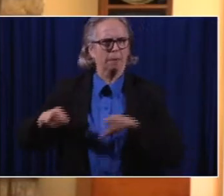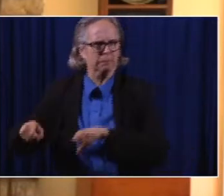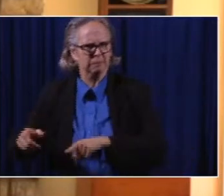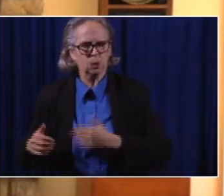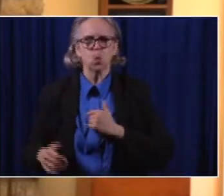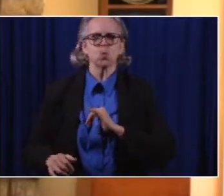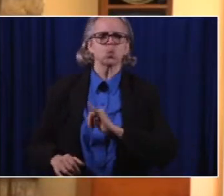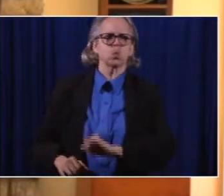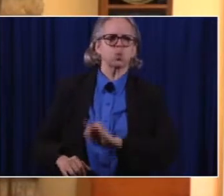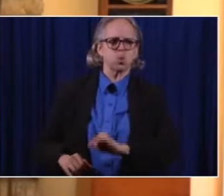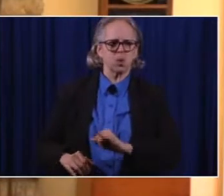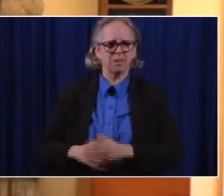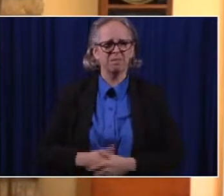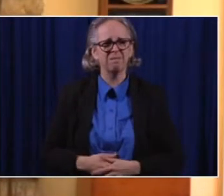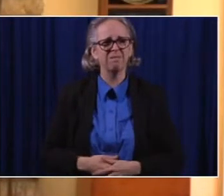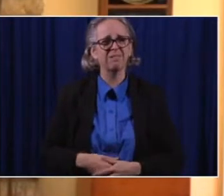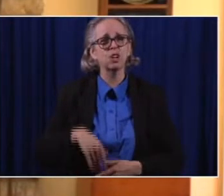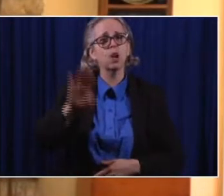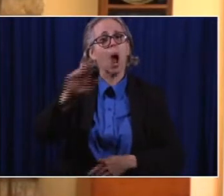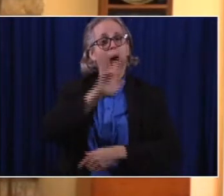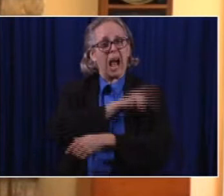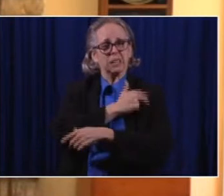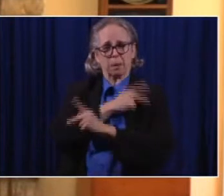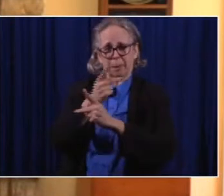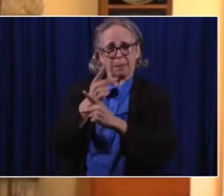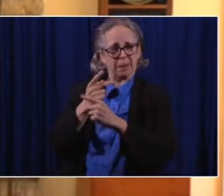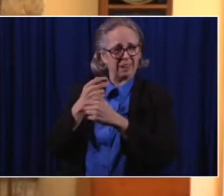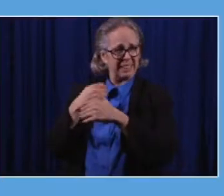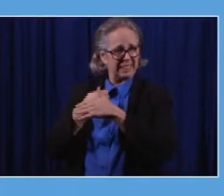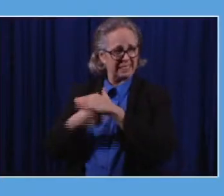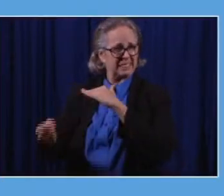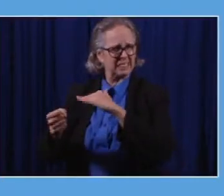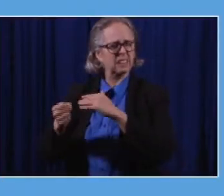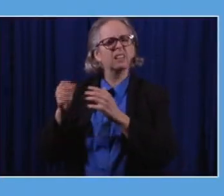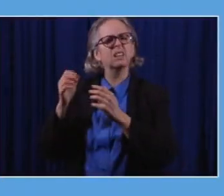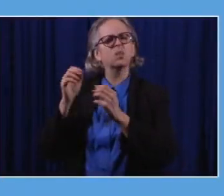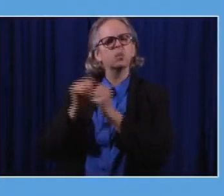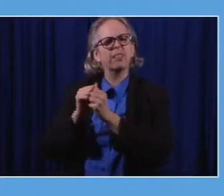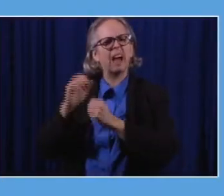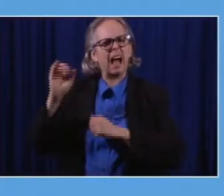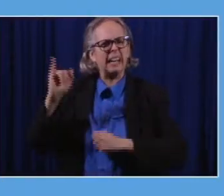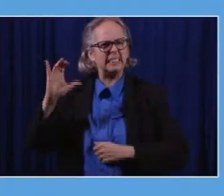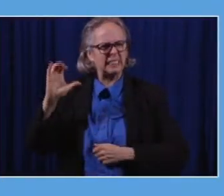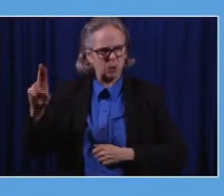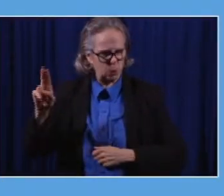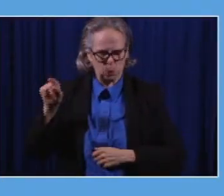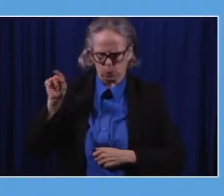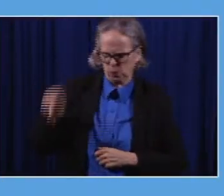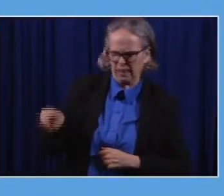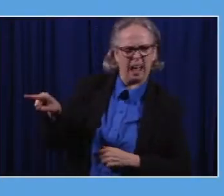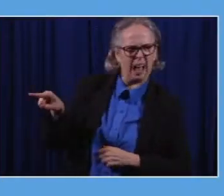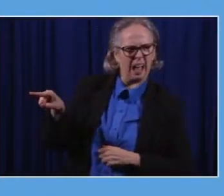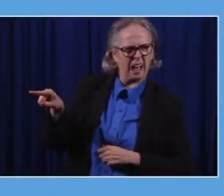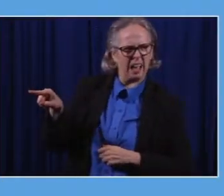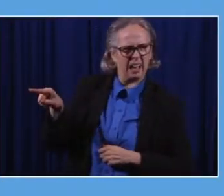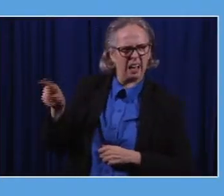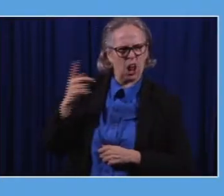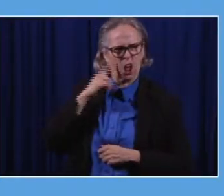by date reported. These fill in. They fill in as by